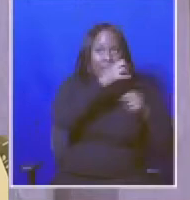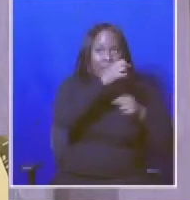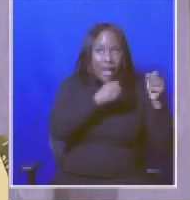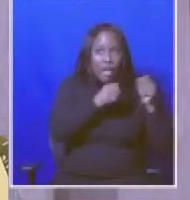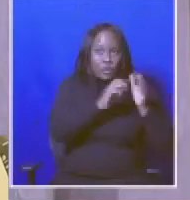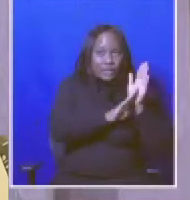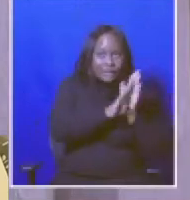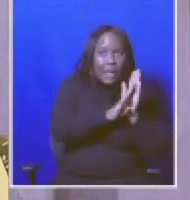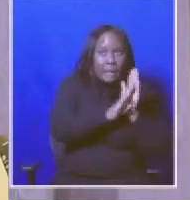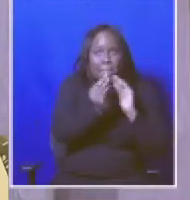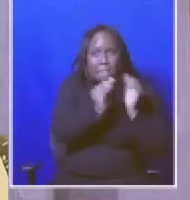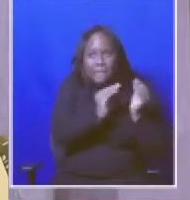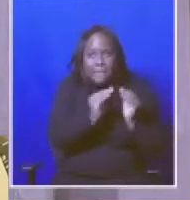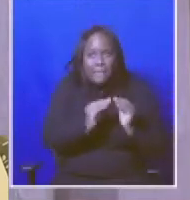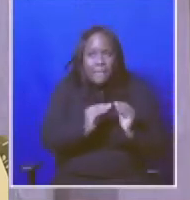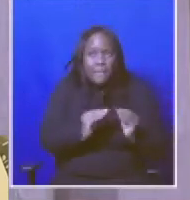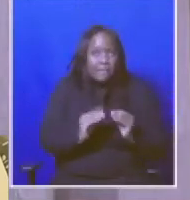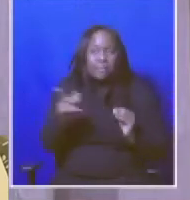because they think that,